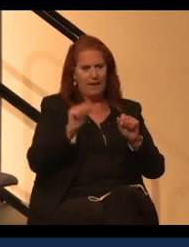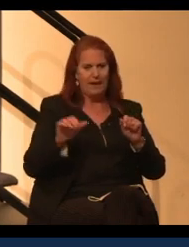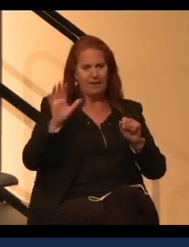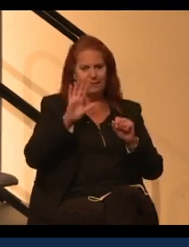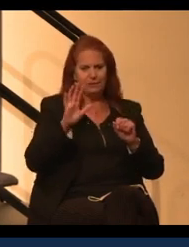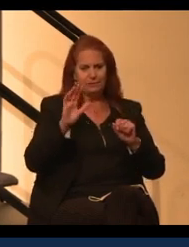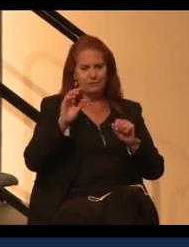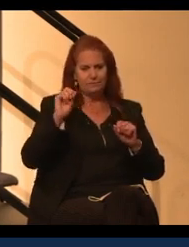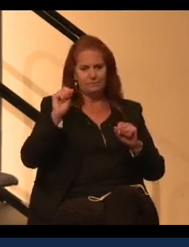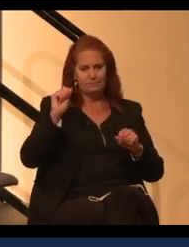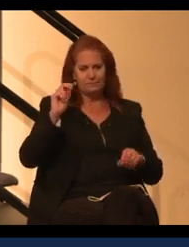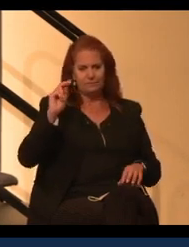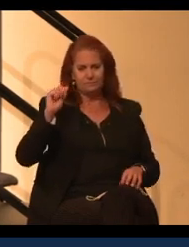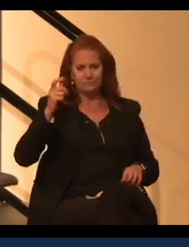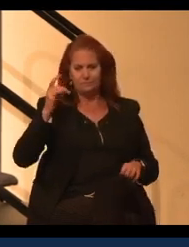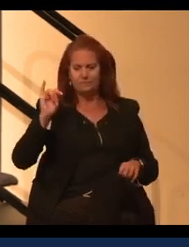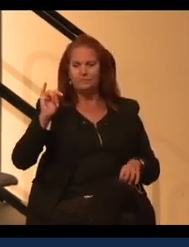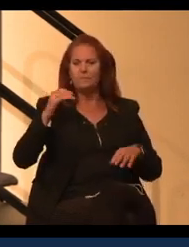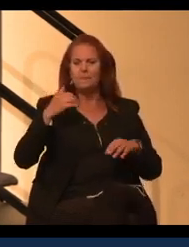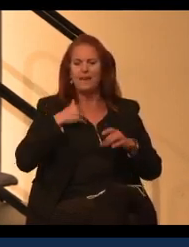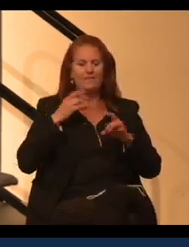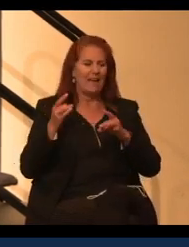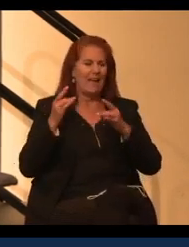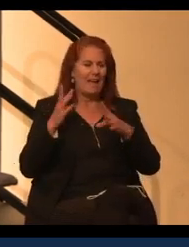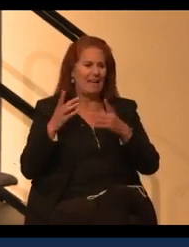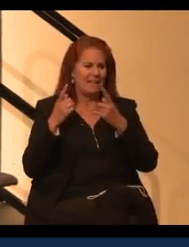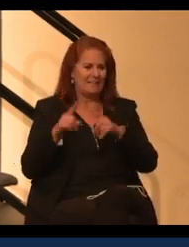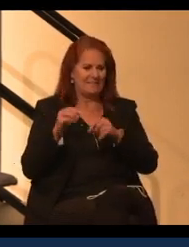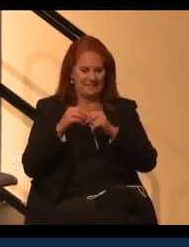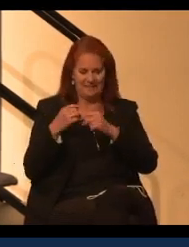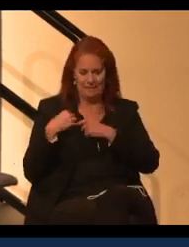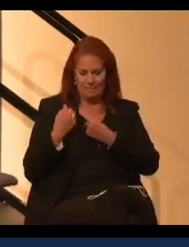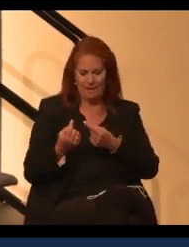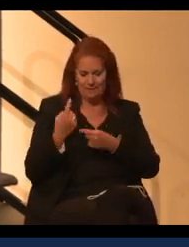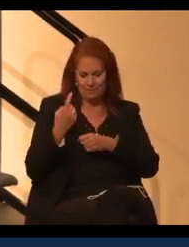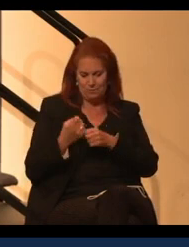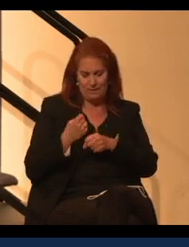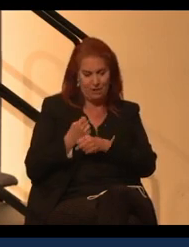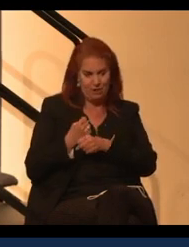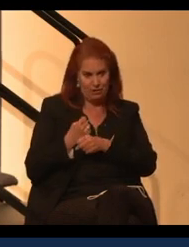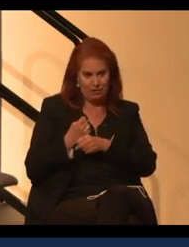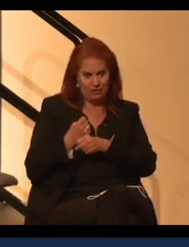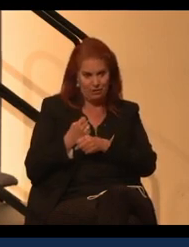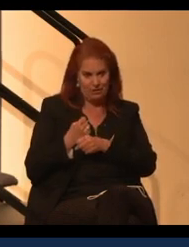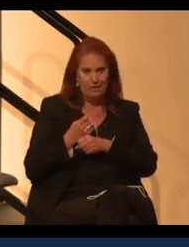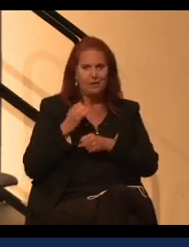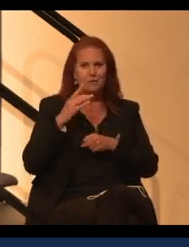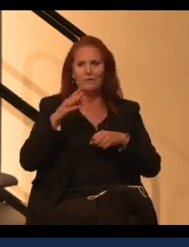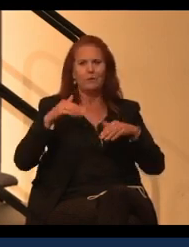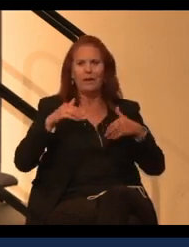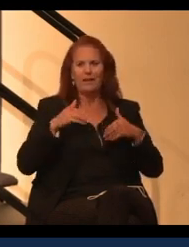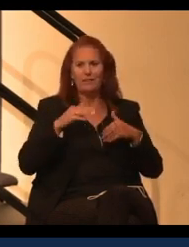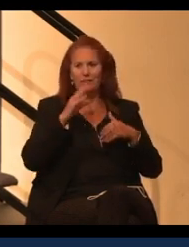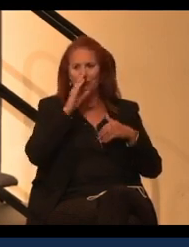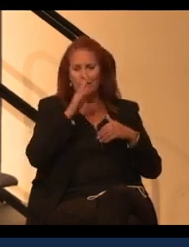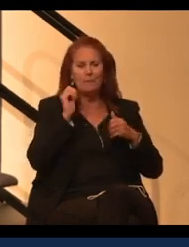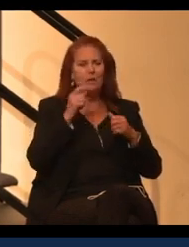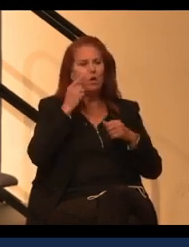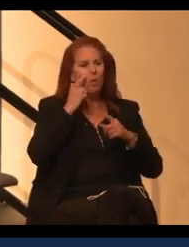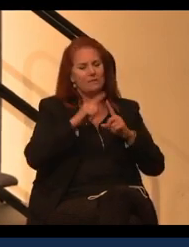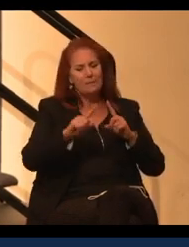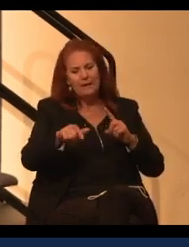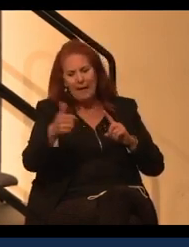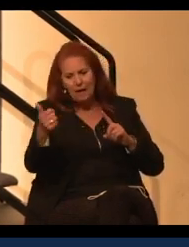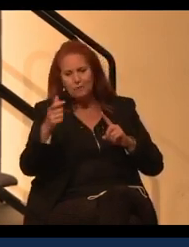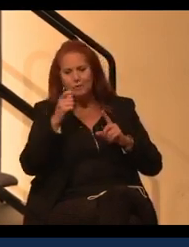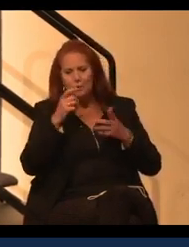Pacific Islanders have experienced a hate incident in the past year. I mean, so either if you have not directly, you may know of someone